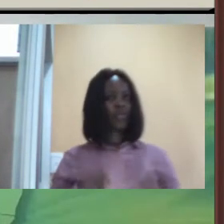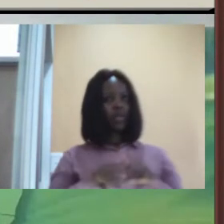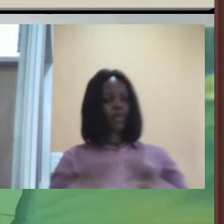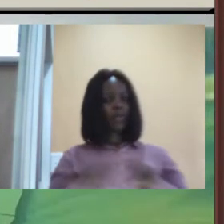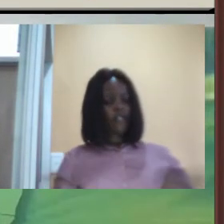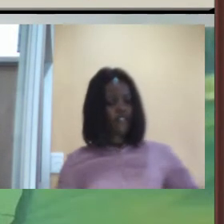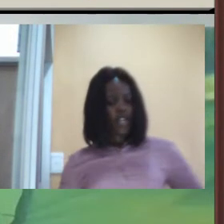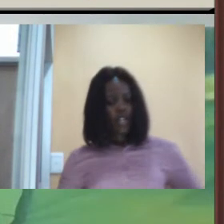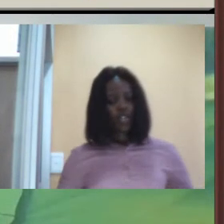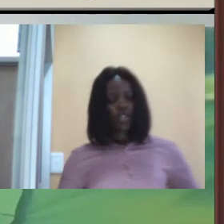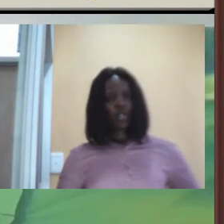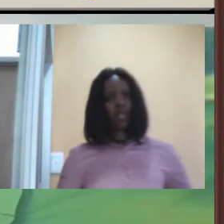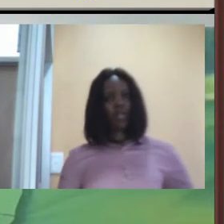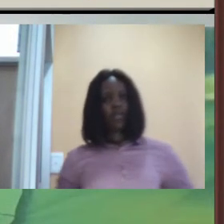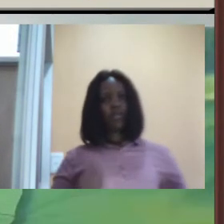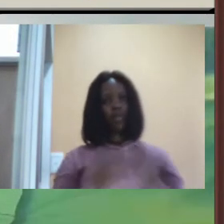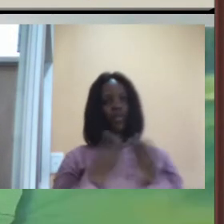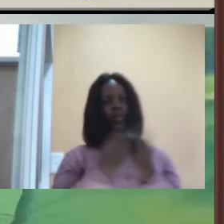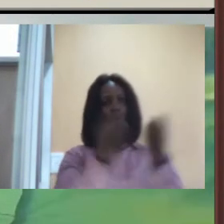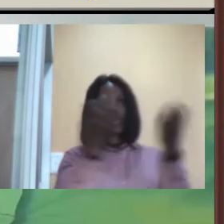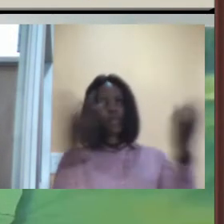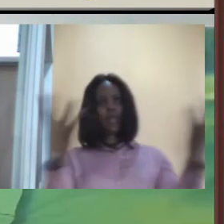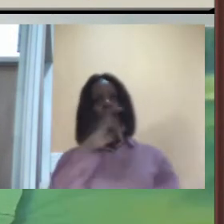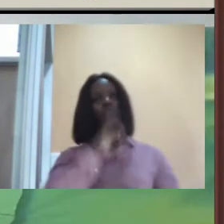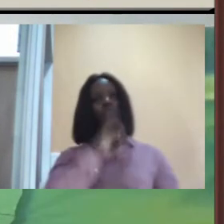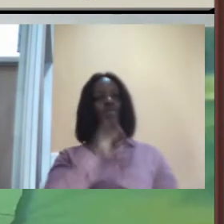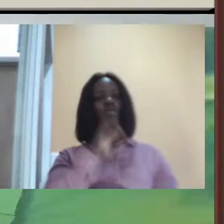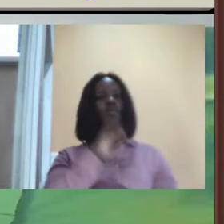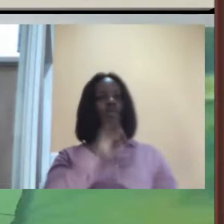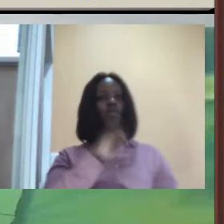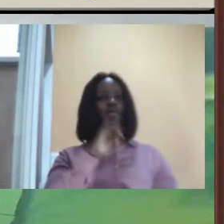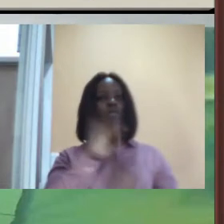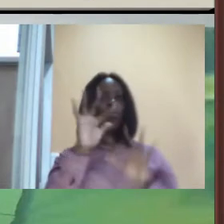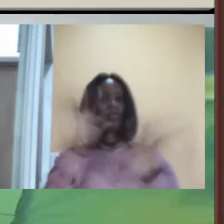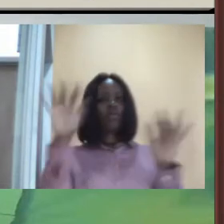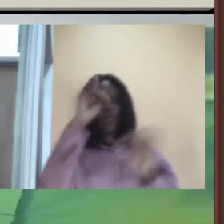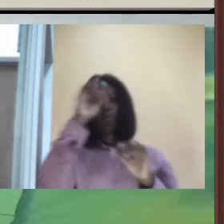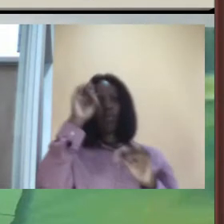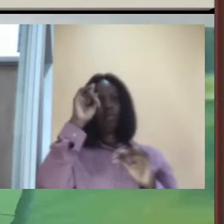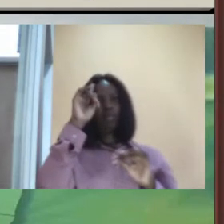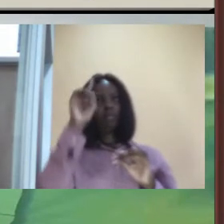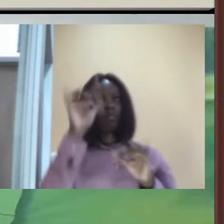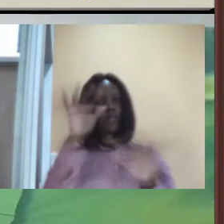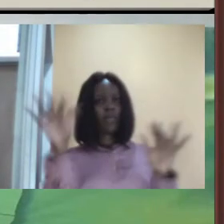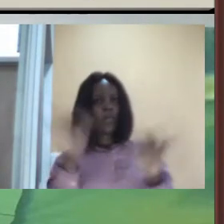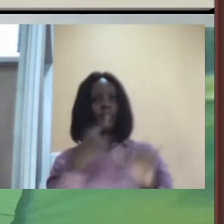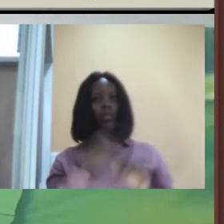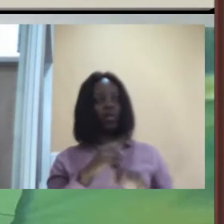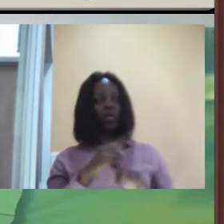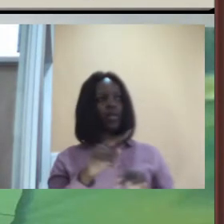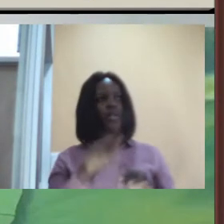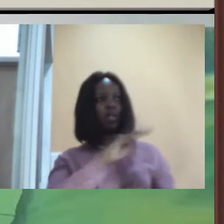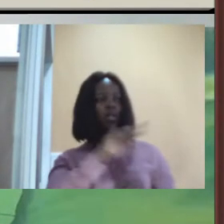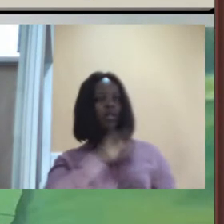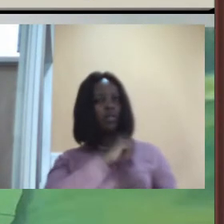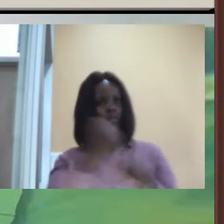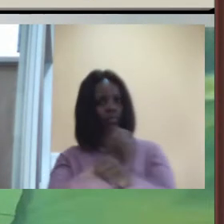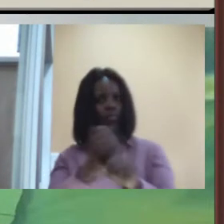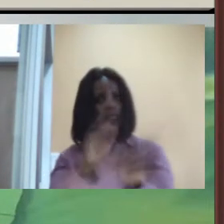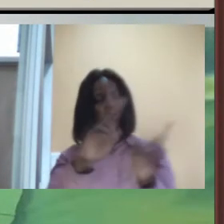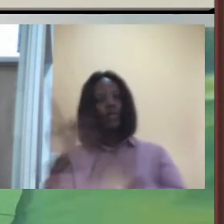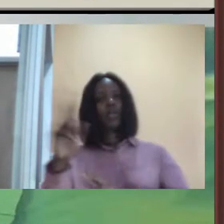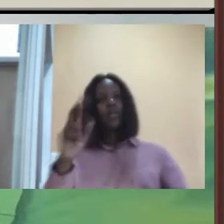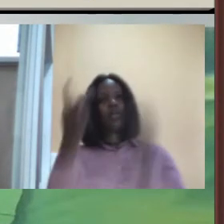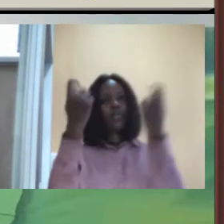ifenisha sizodinga zonke izinto esizisebenzisayo njengabantu ngithi ke phezu komkhono kwaZulu Natal ngale budget